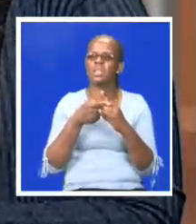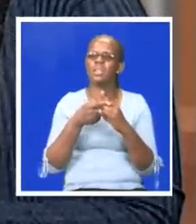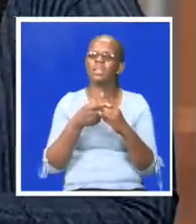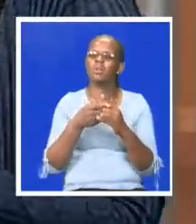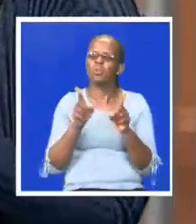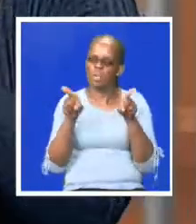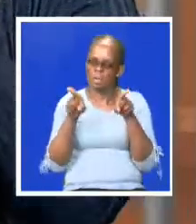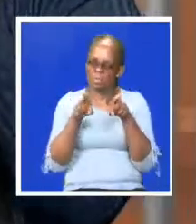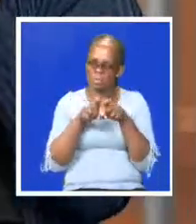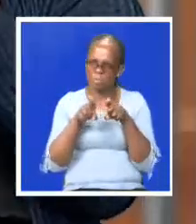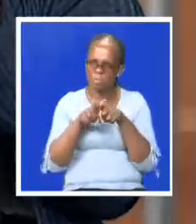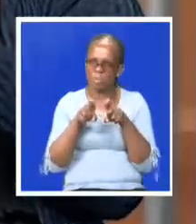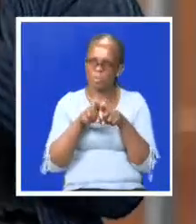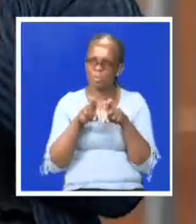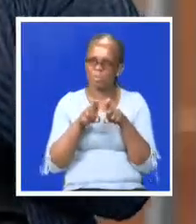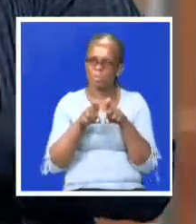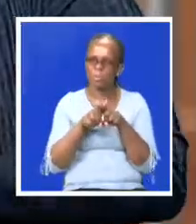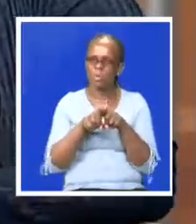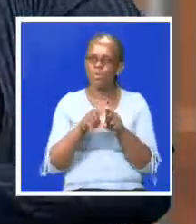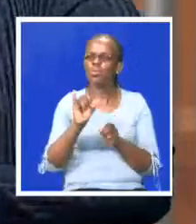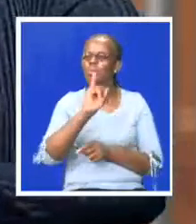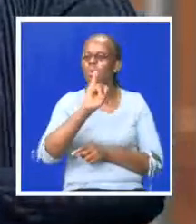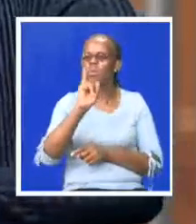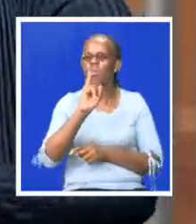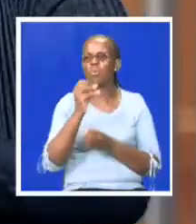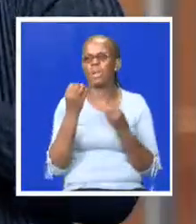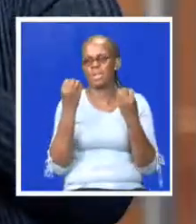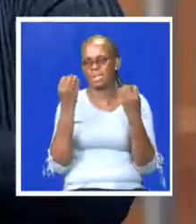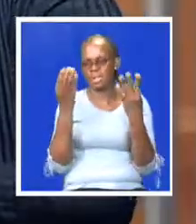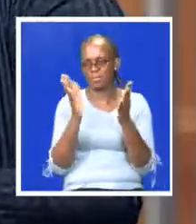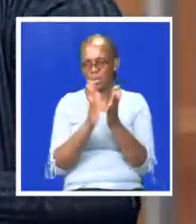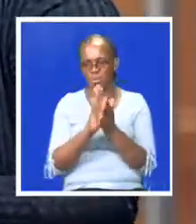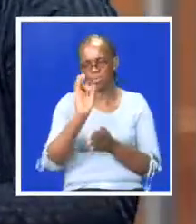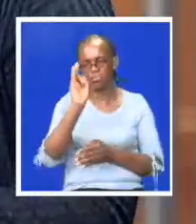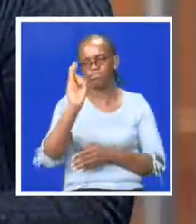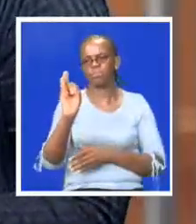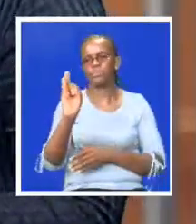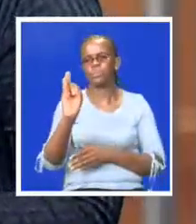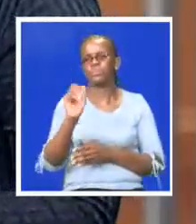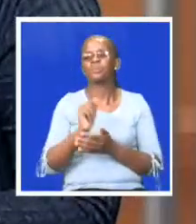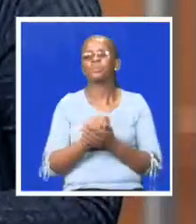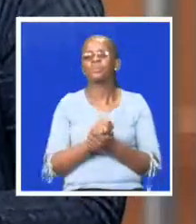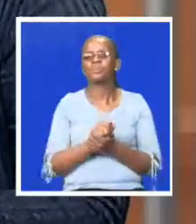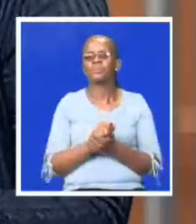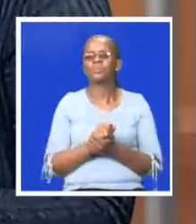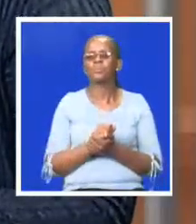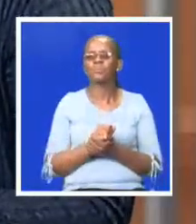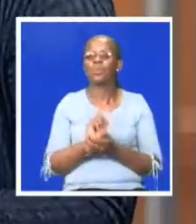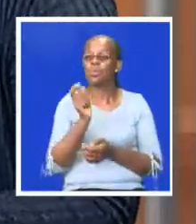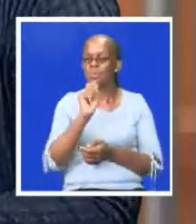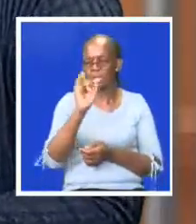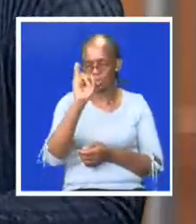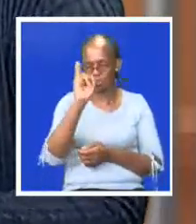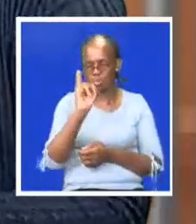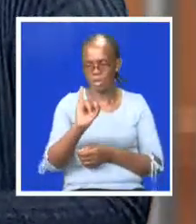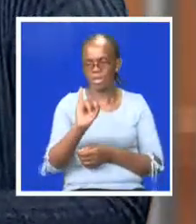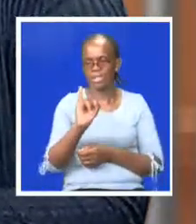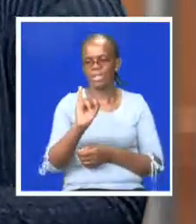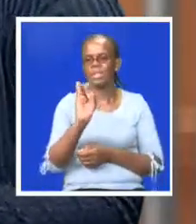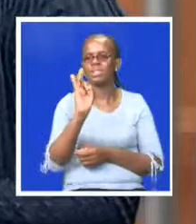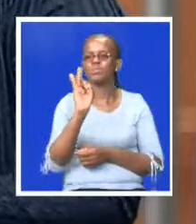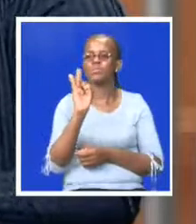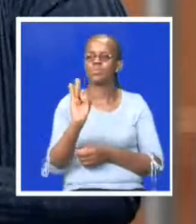two numbers, they are making one number, which is number 12. When you write 1 and